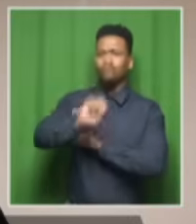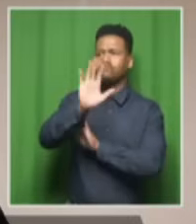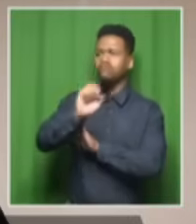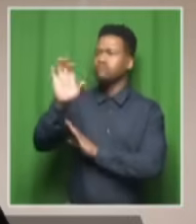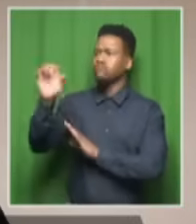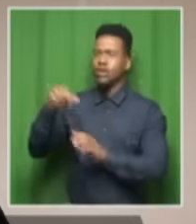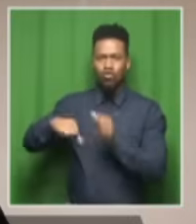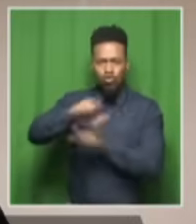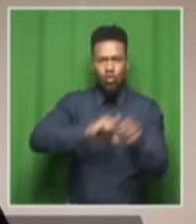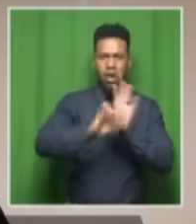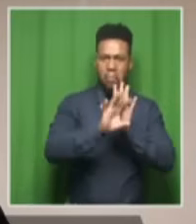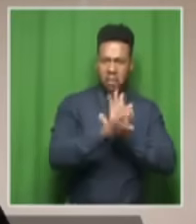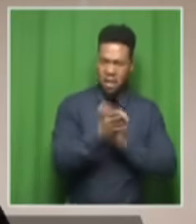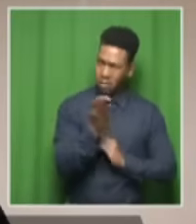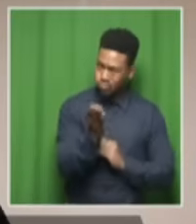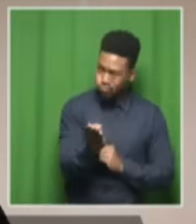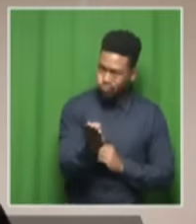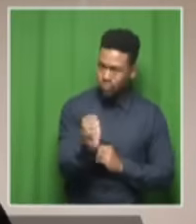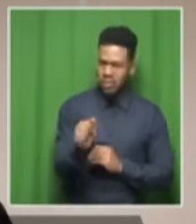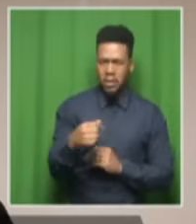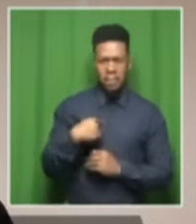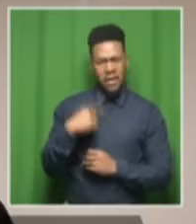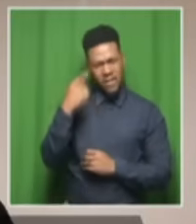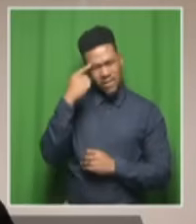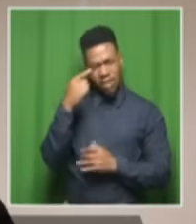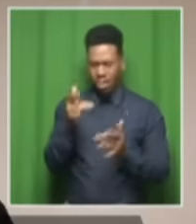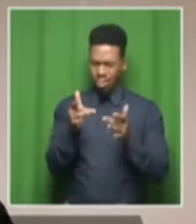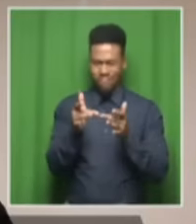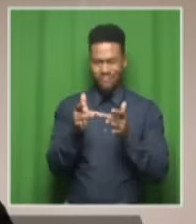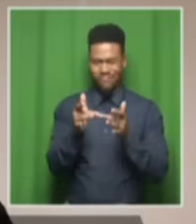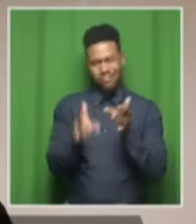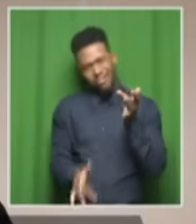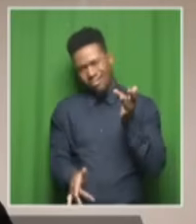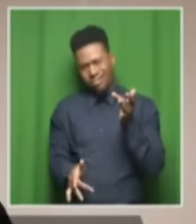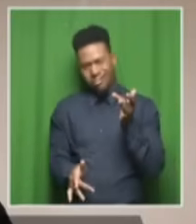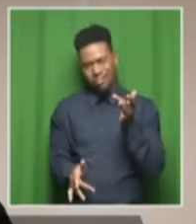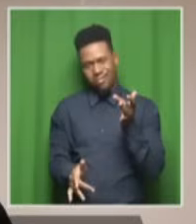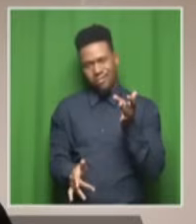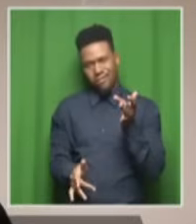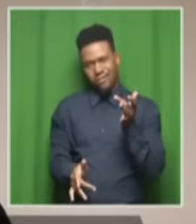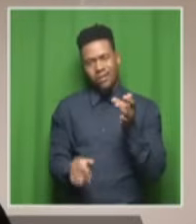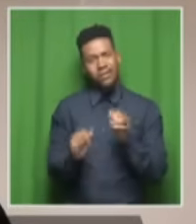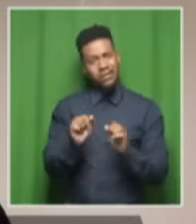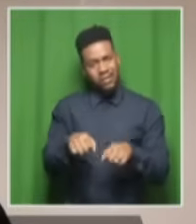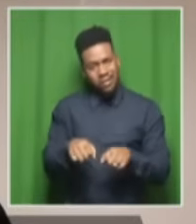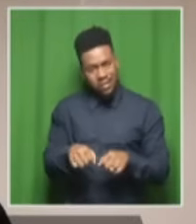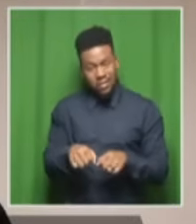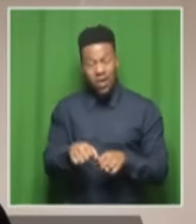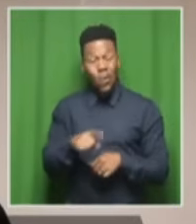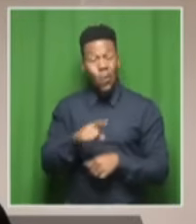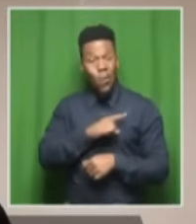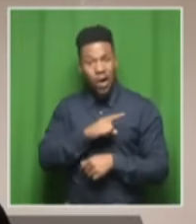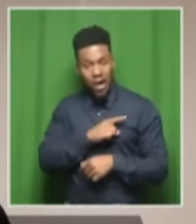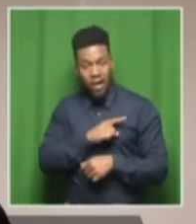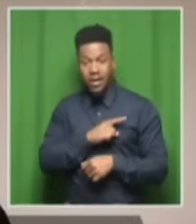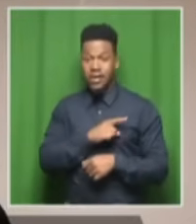But I feel at times there's a bit of a disconnect. I think a disconnect from the voters